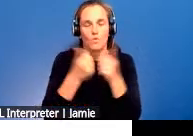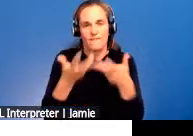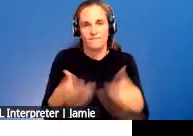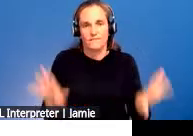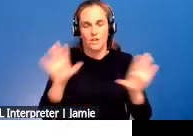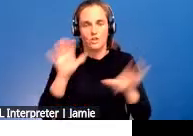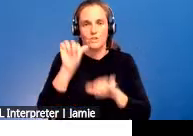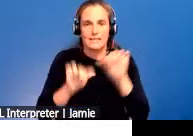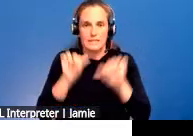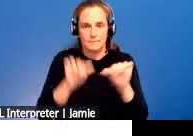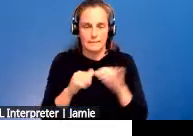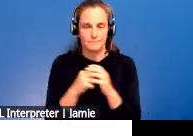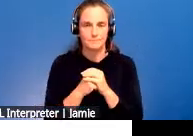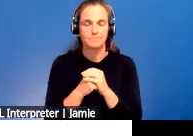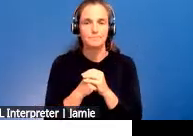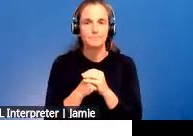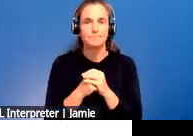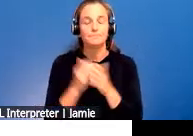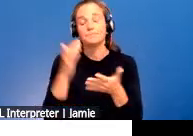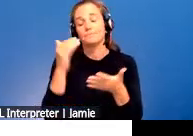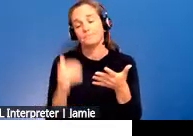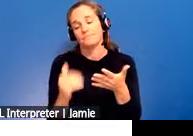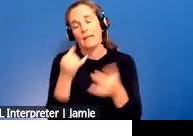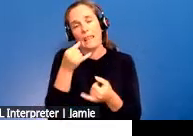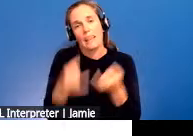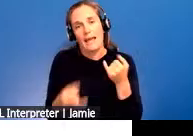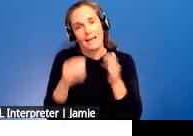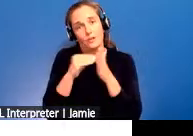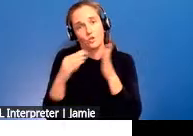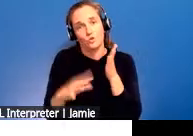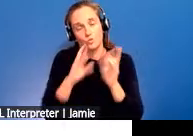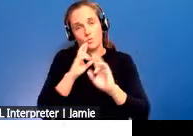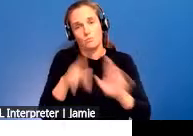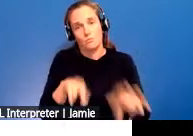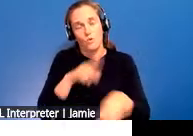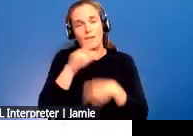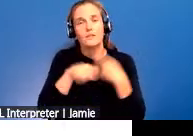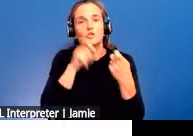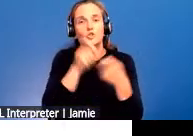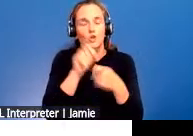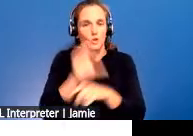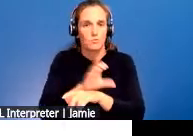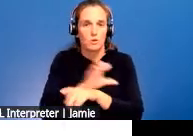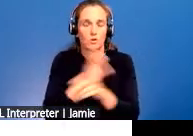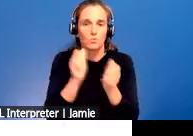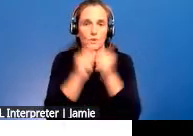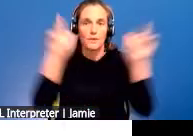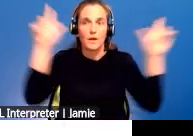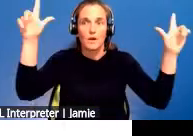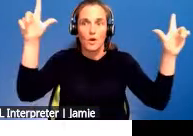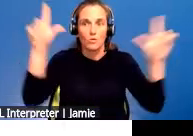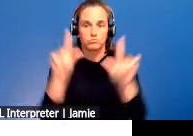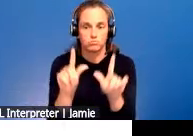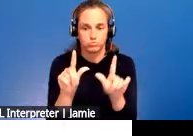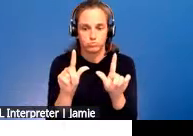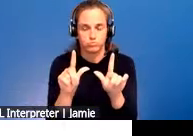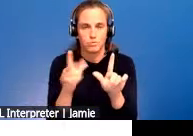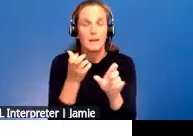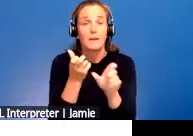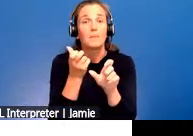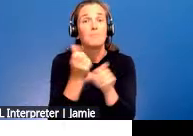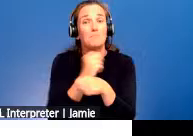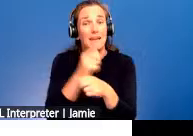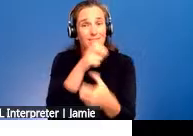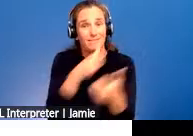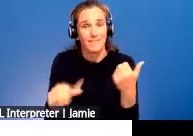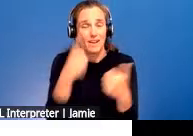And lastly, students reported that certain computers with smaller screens made it difficult for their screen magnifiers